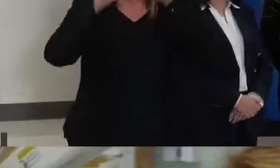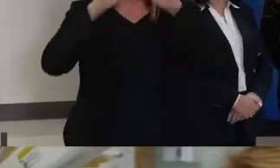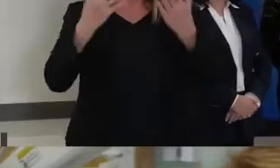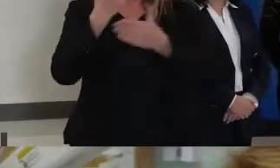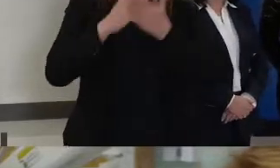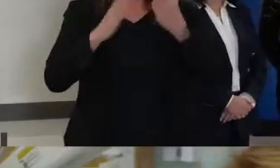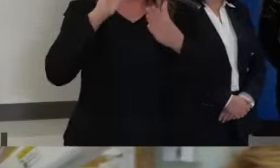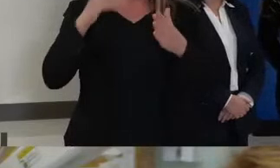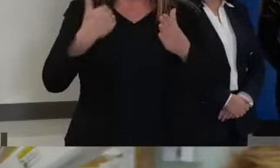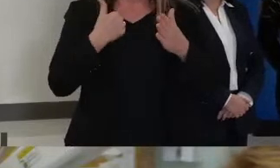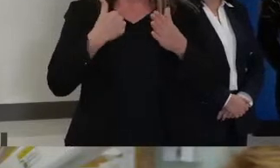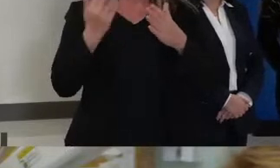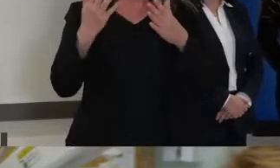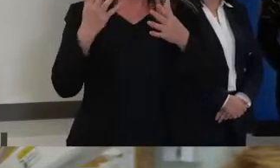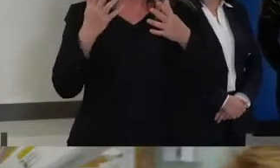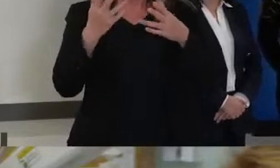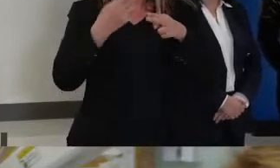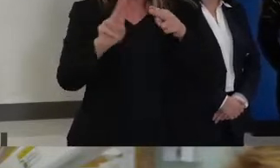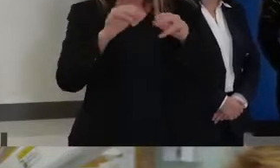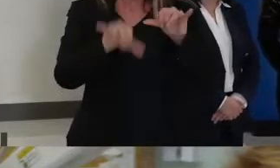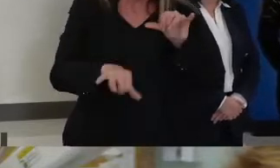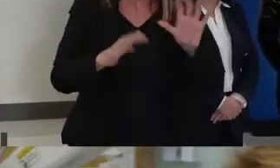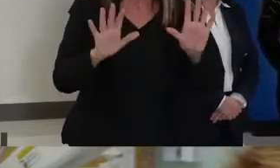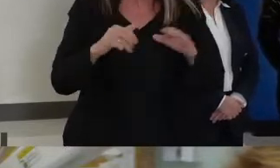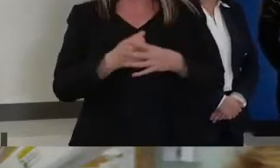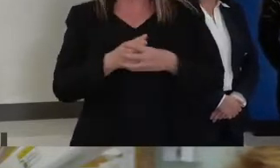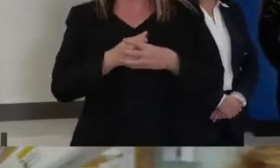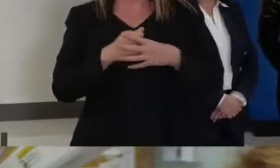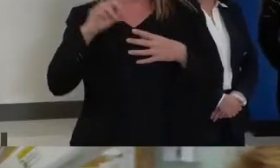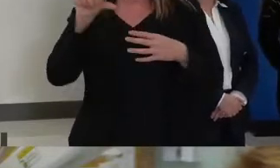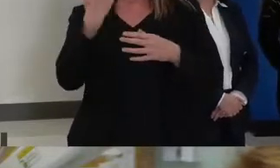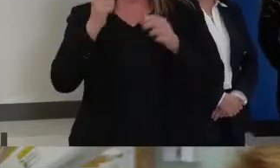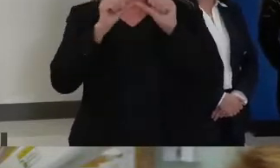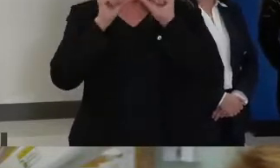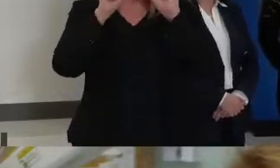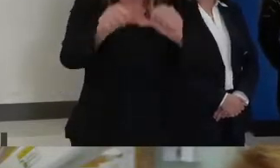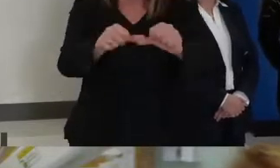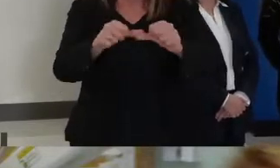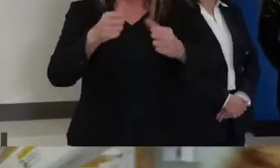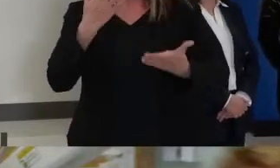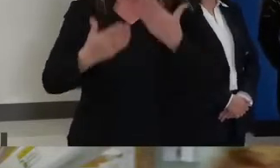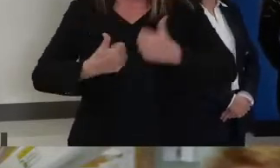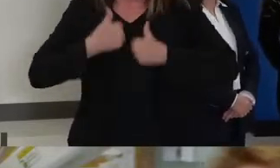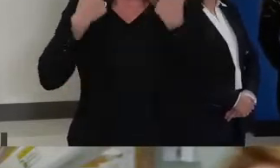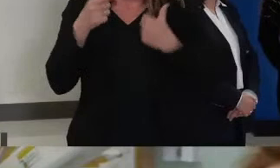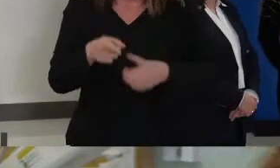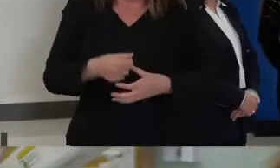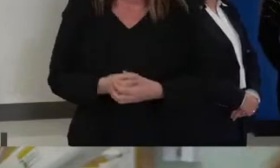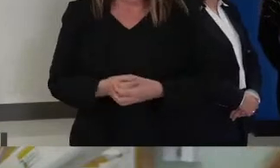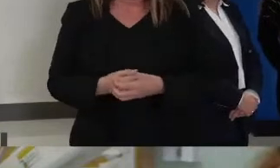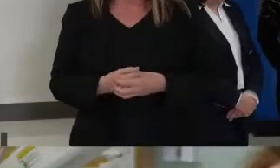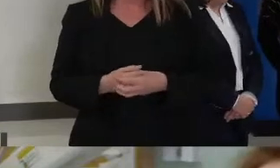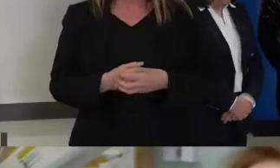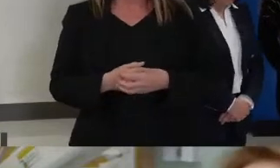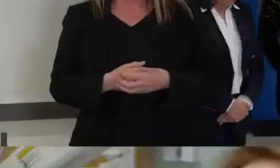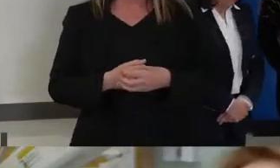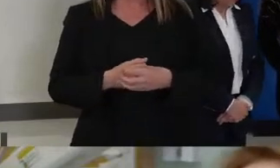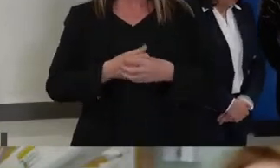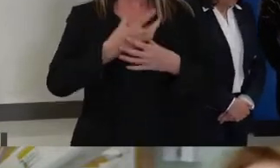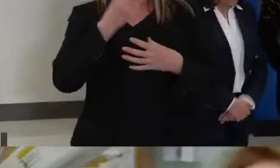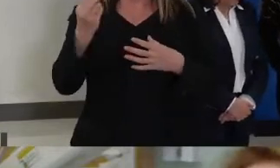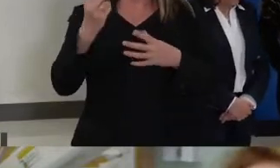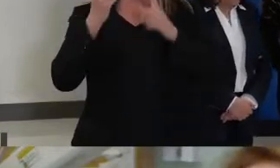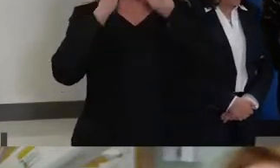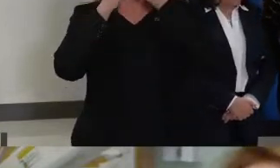them will have shorter lengths of stay, if you will. Others might really be longer-term residential. And the goal